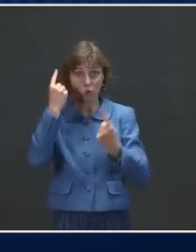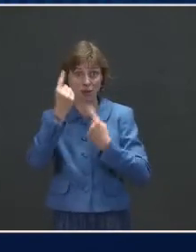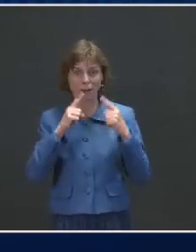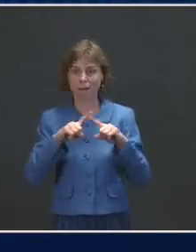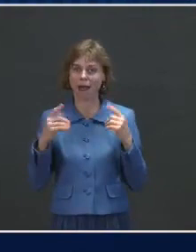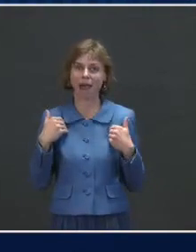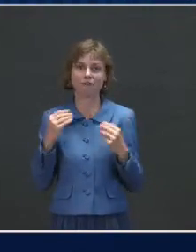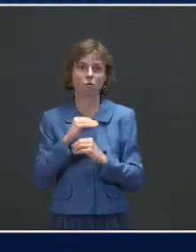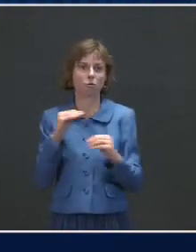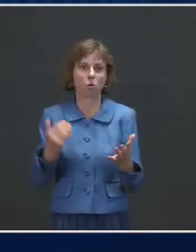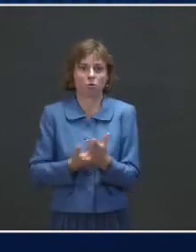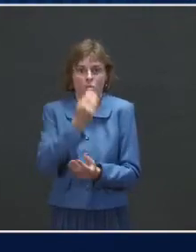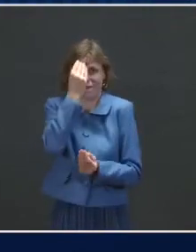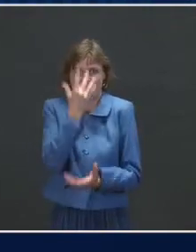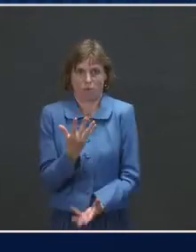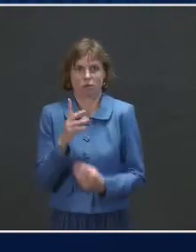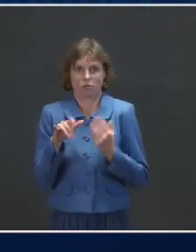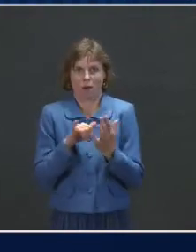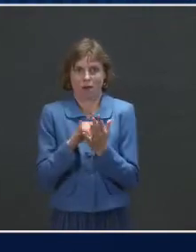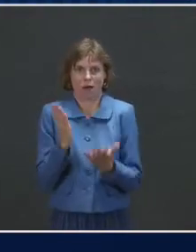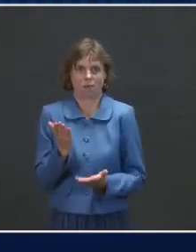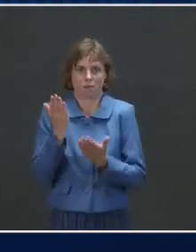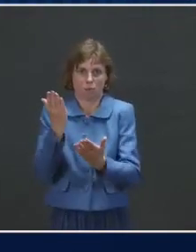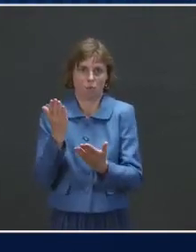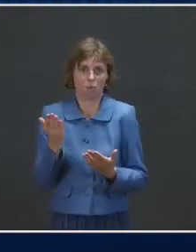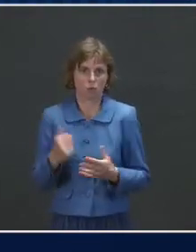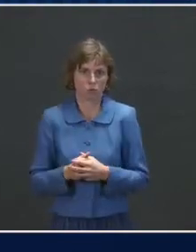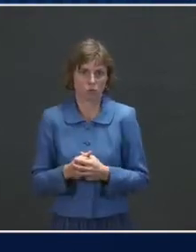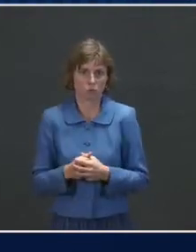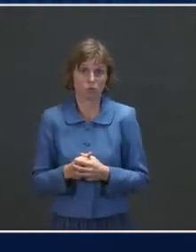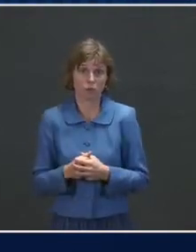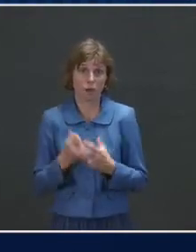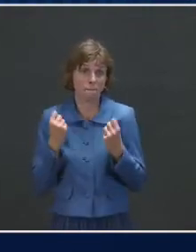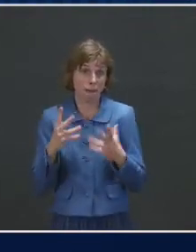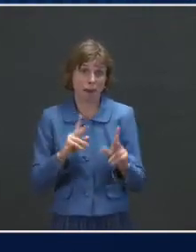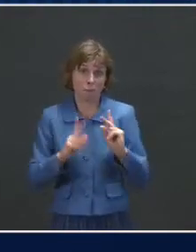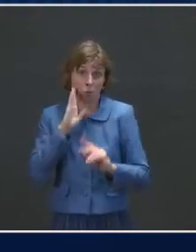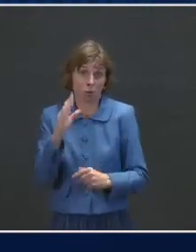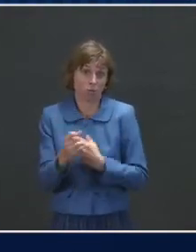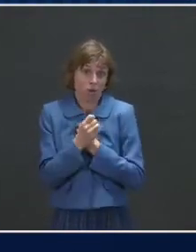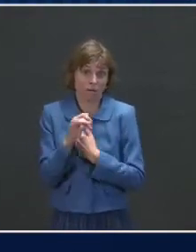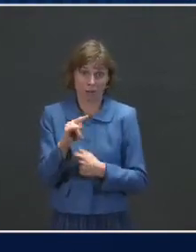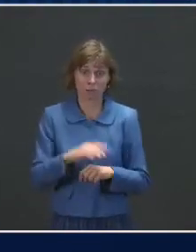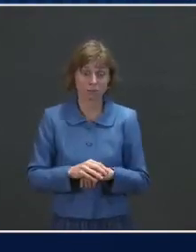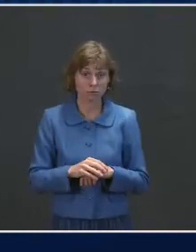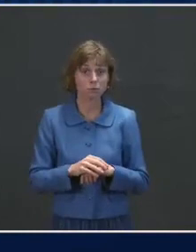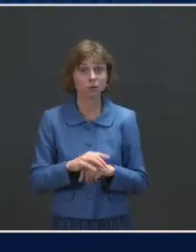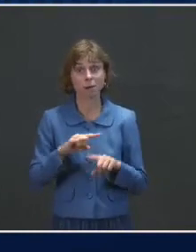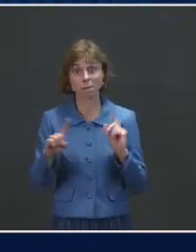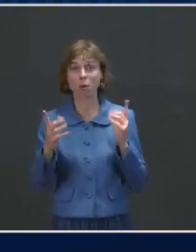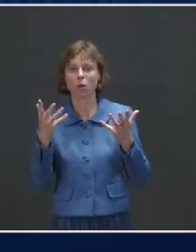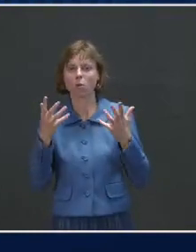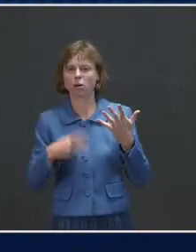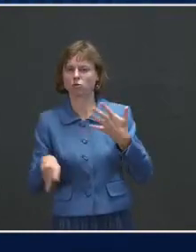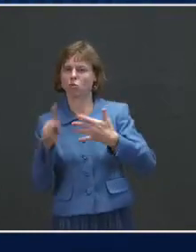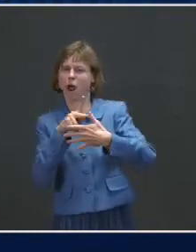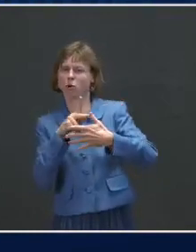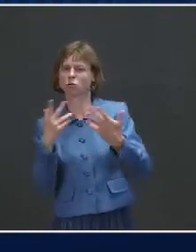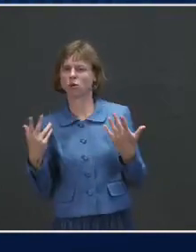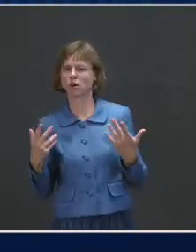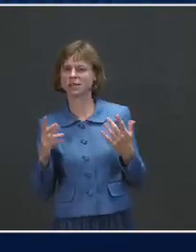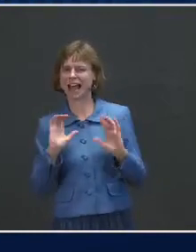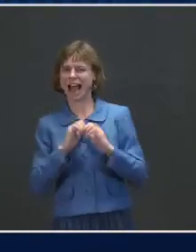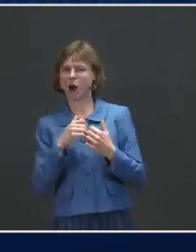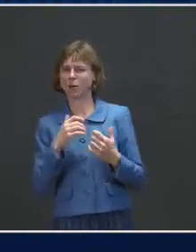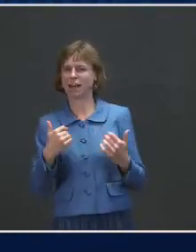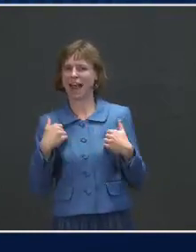you on that particular proposal. Certainly, a lot of people would love that, but we're looking to prioritize how we can be most